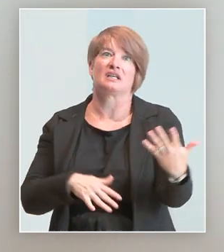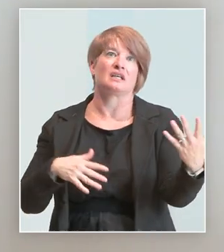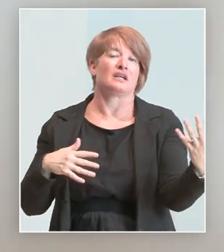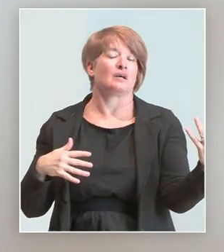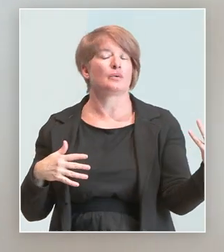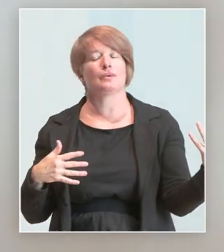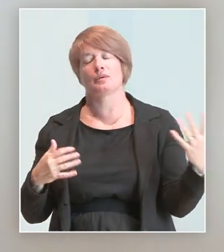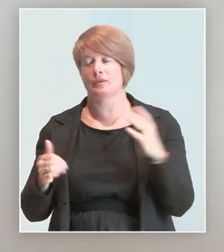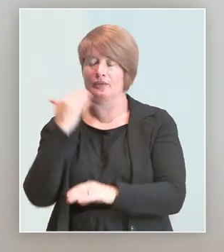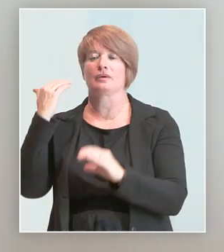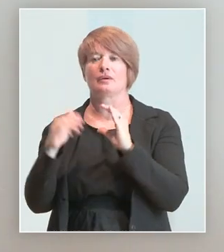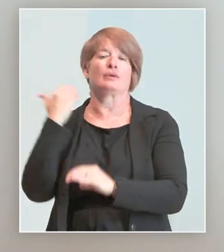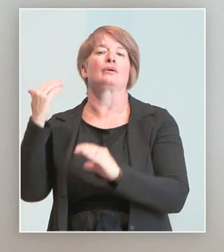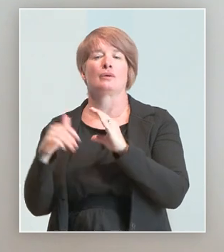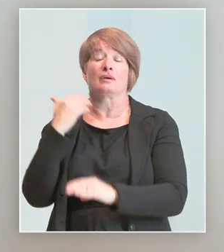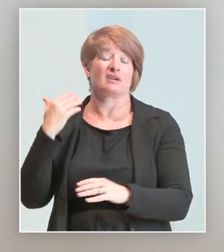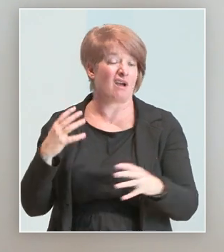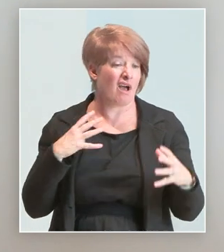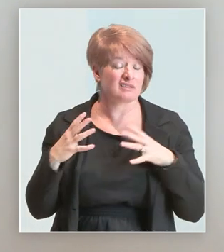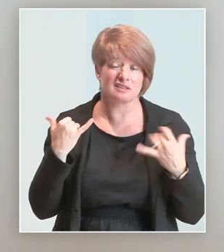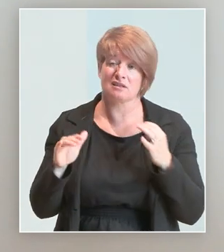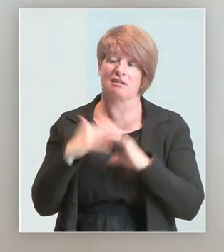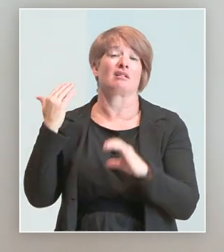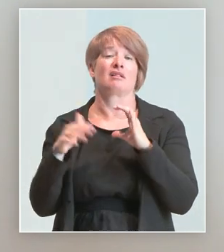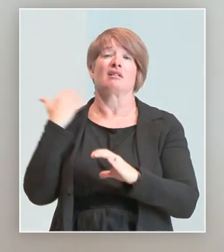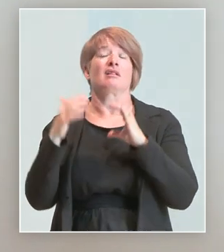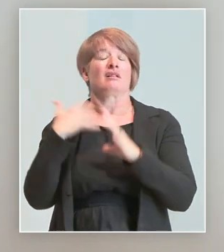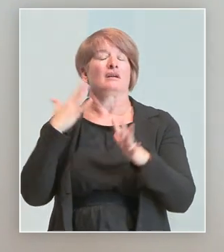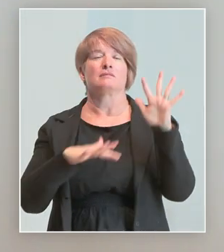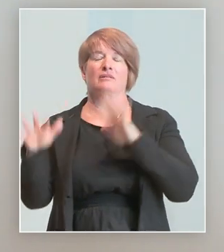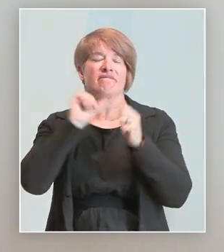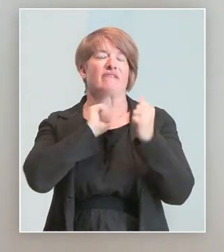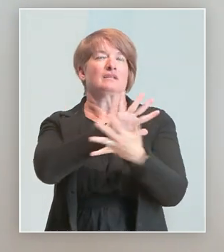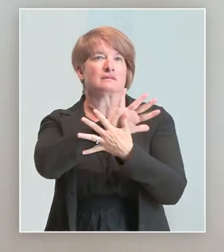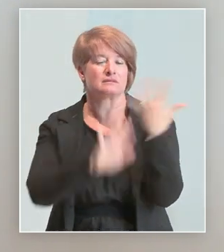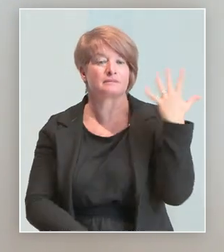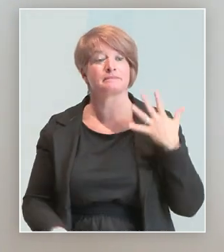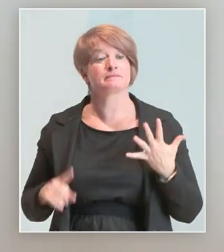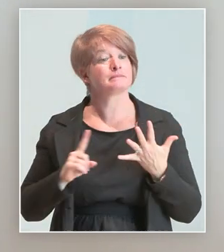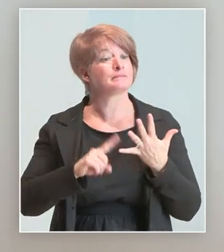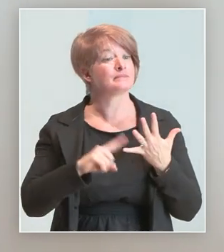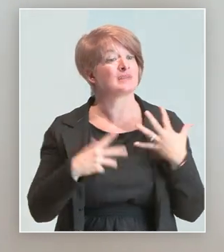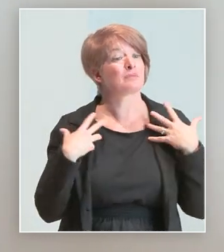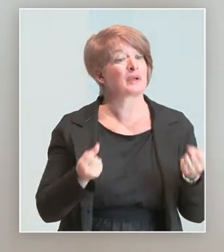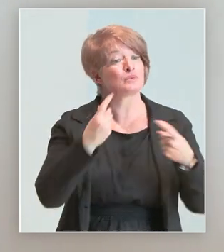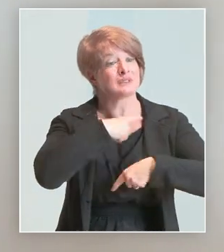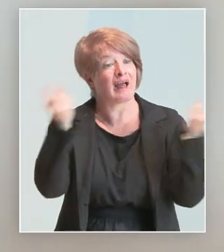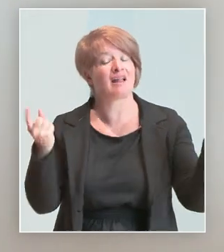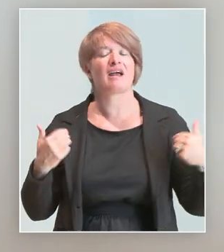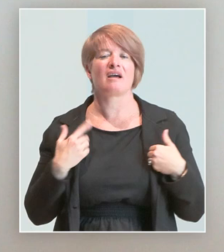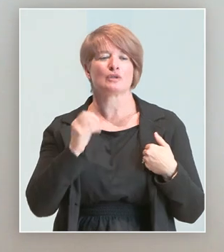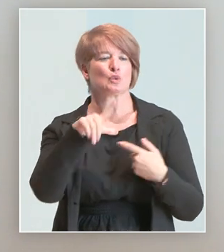of my inbox, regardless of any holiday. Five. The audacity to tell comes with tools,